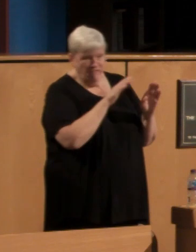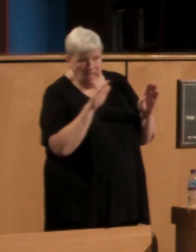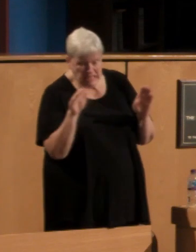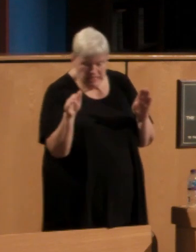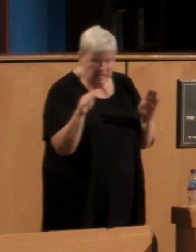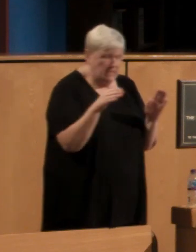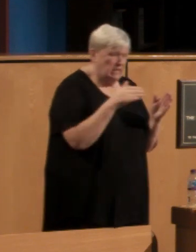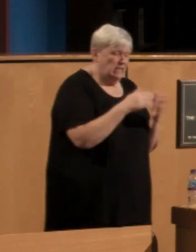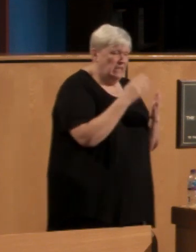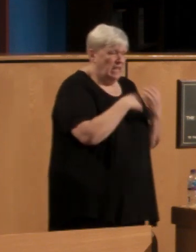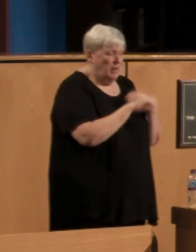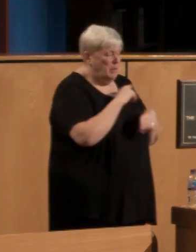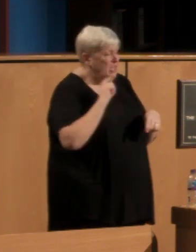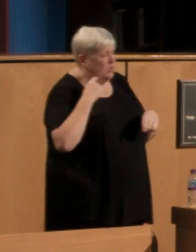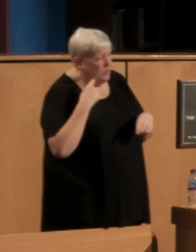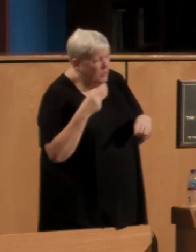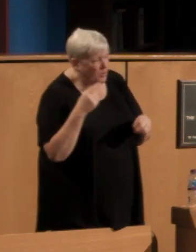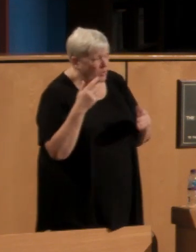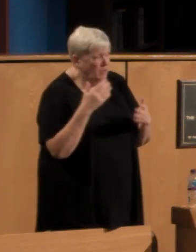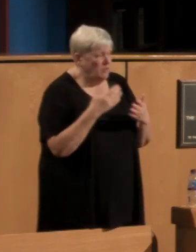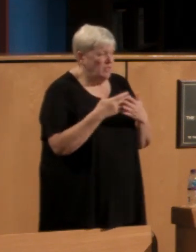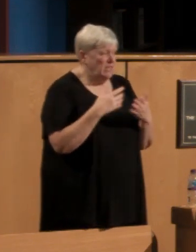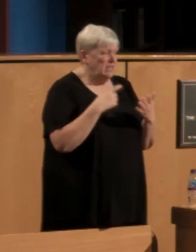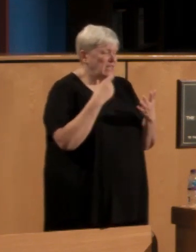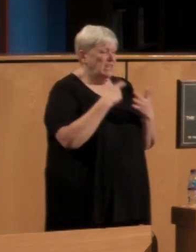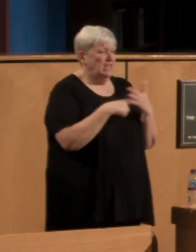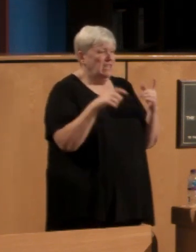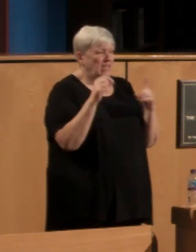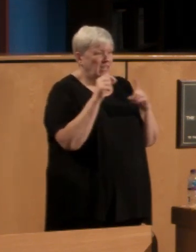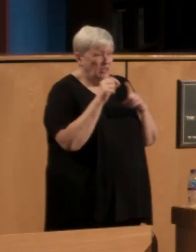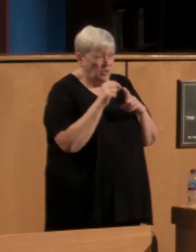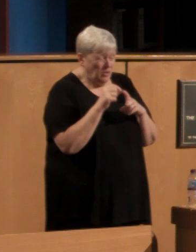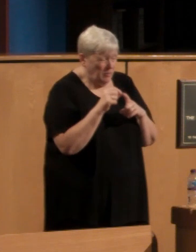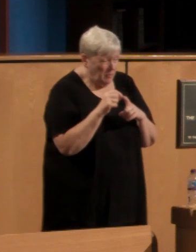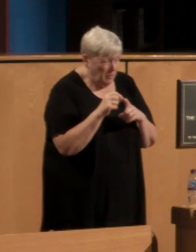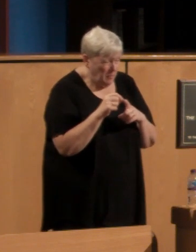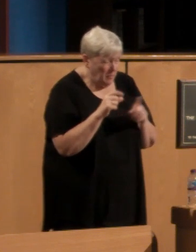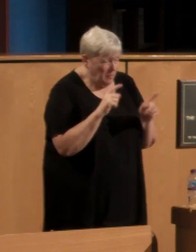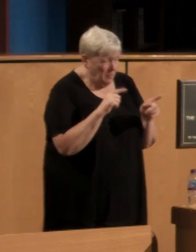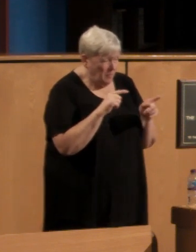that doesn't come across like, here's a queer person and now they're being punished?